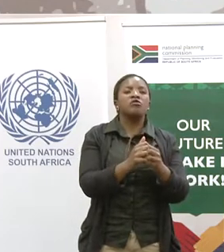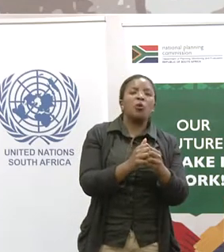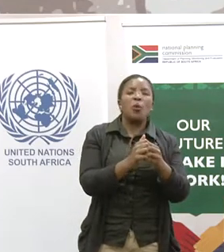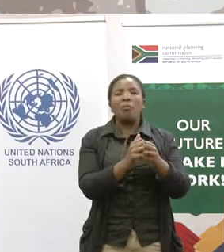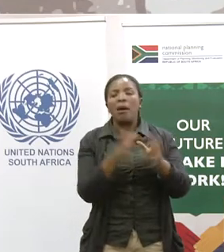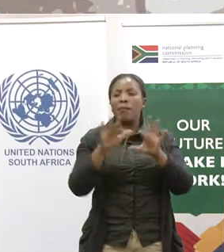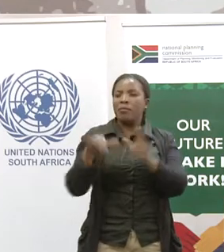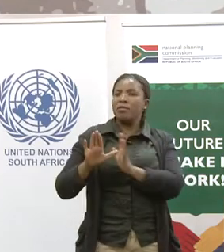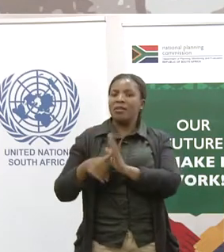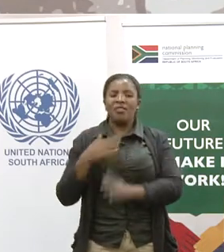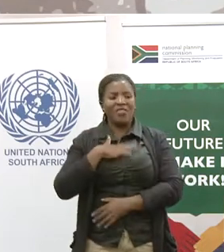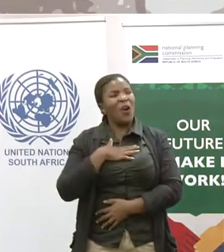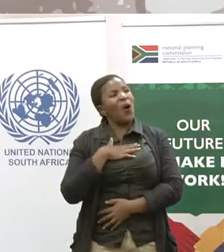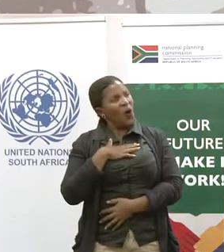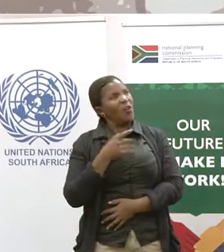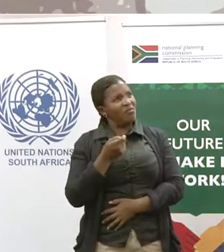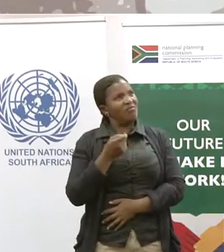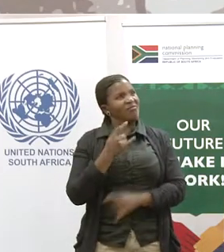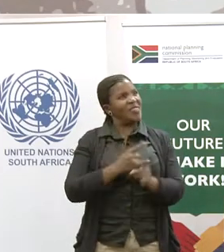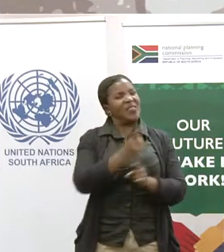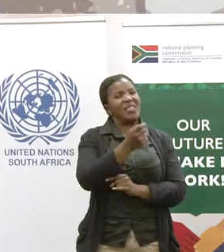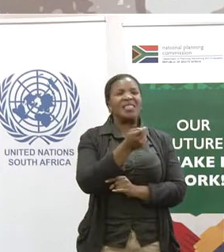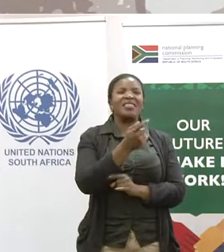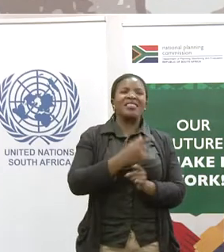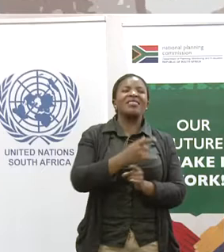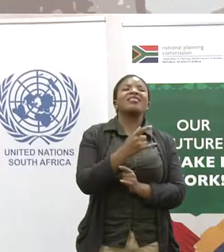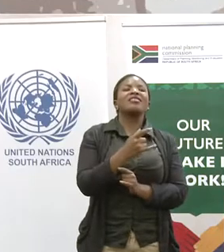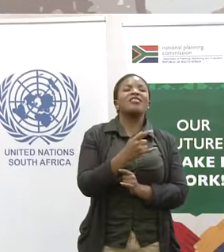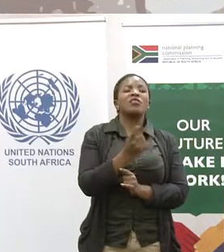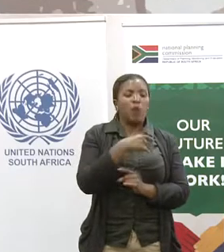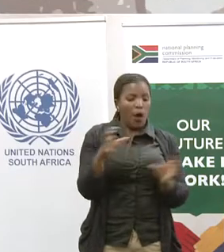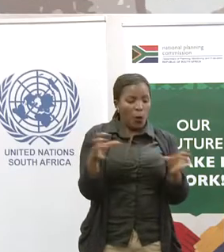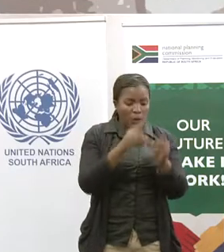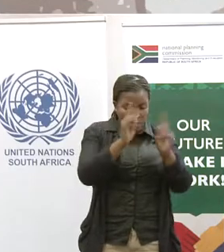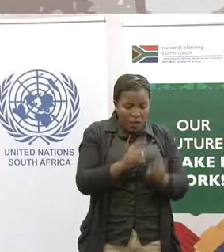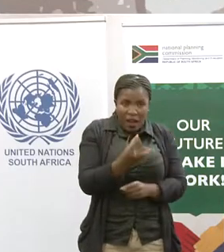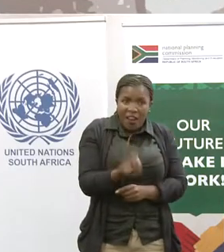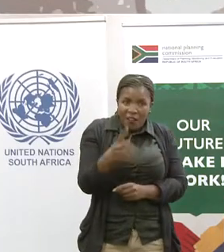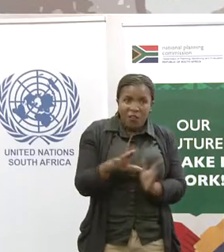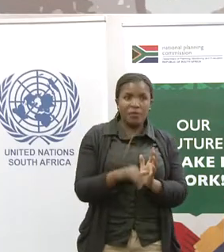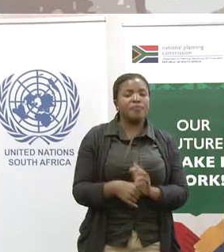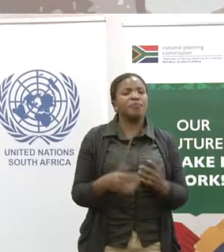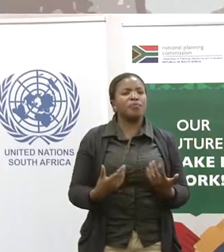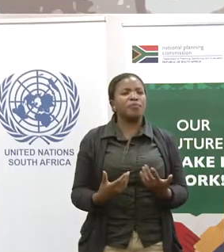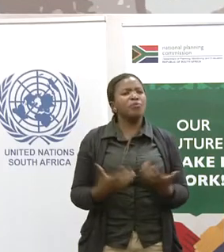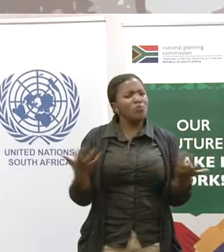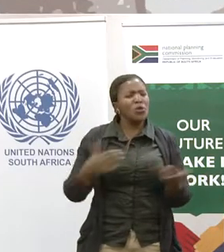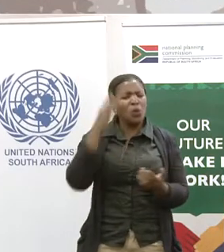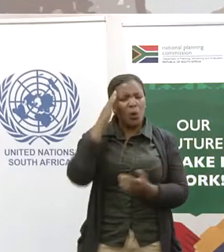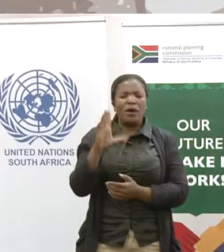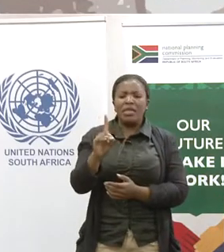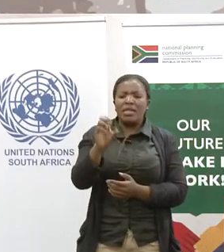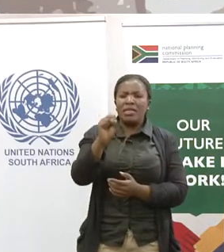power. But we've never been offended. I mean, as a disabled deputy minister in social development, I always